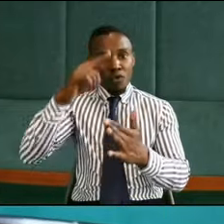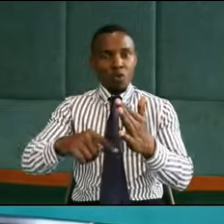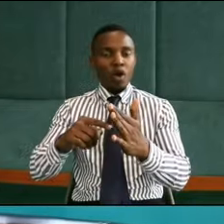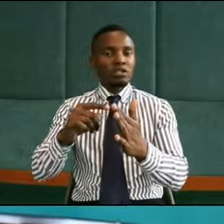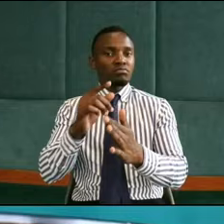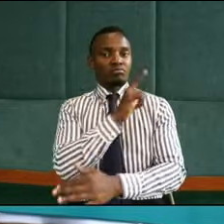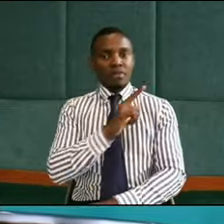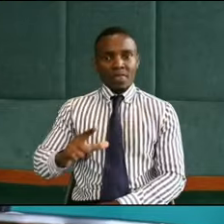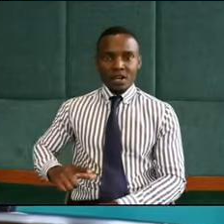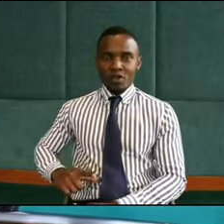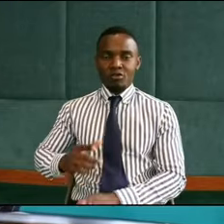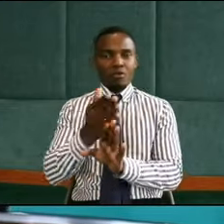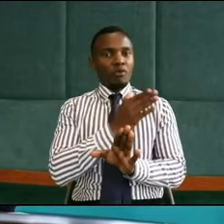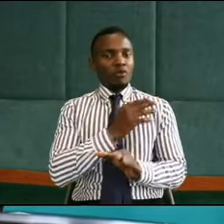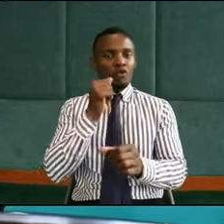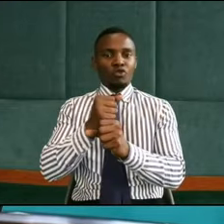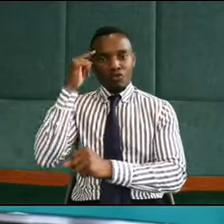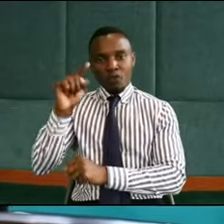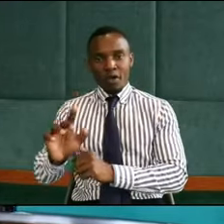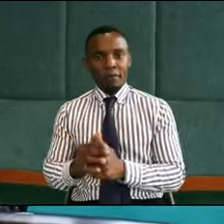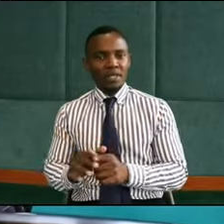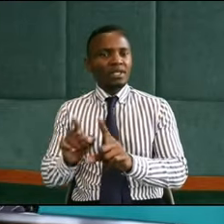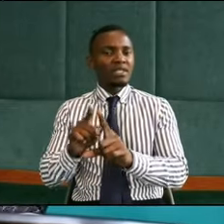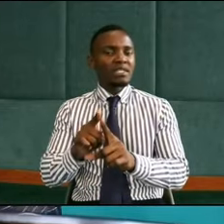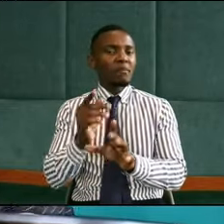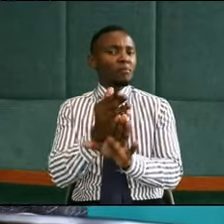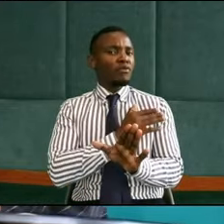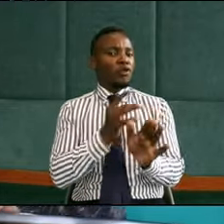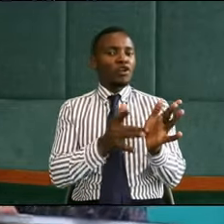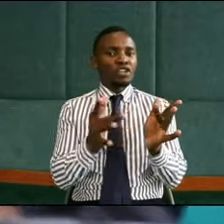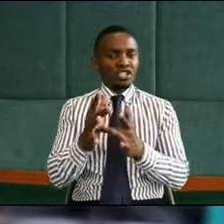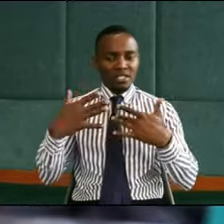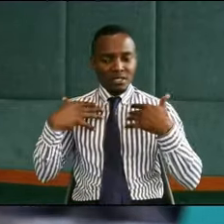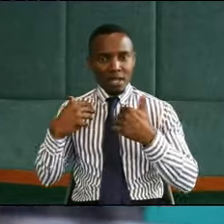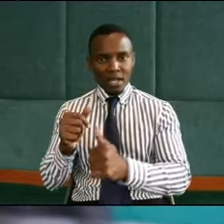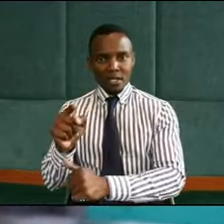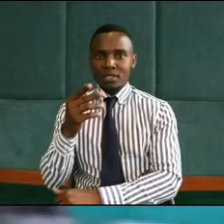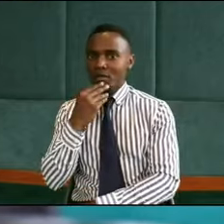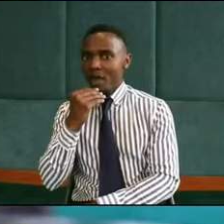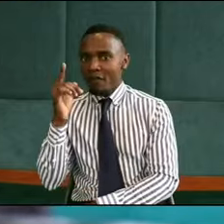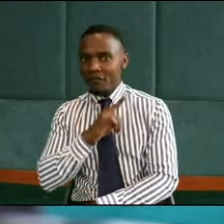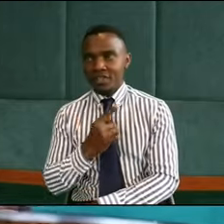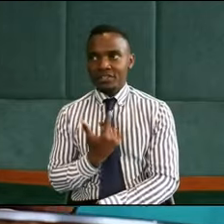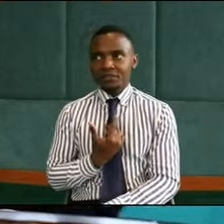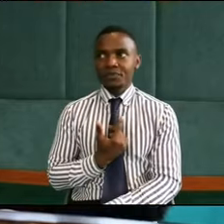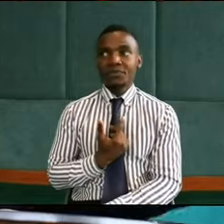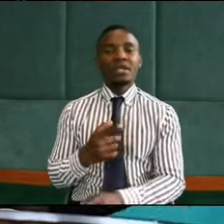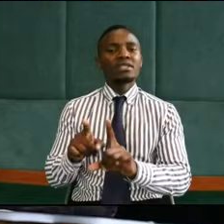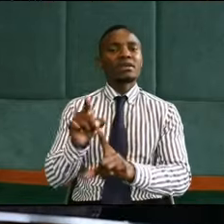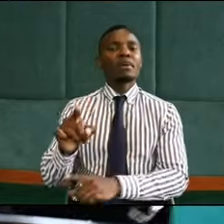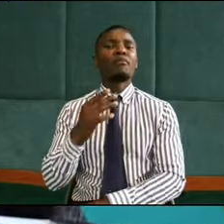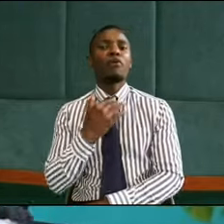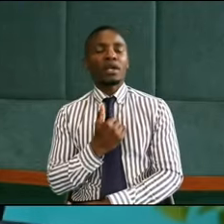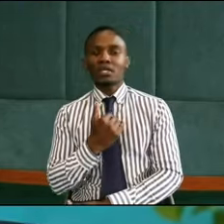to him. The healing that Jesus had bestowed unto him. He wanted to